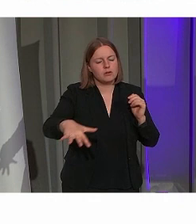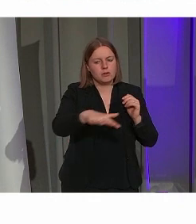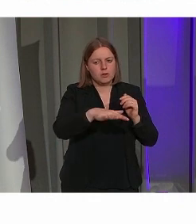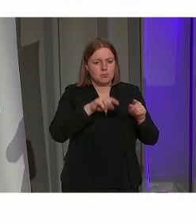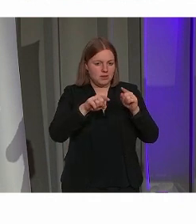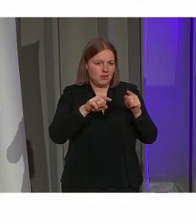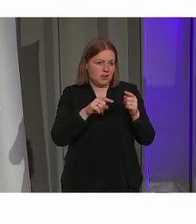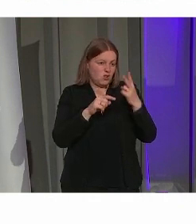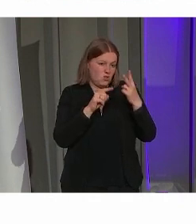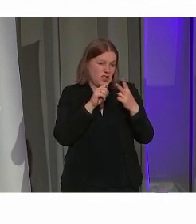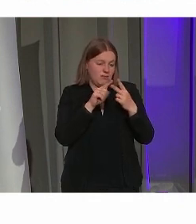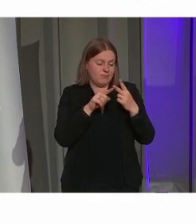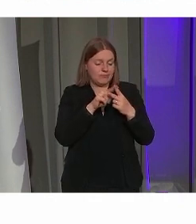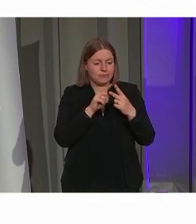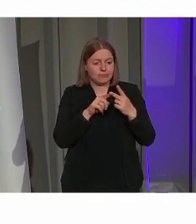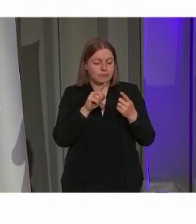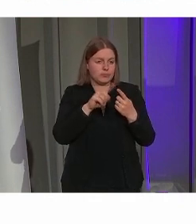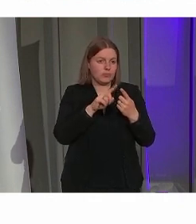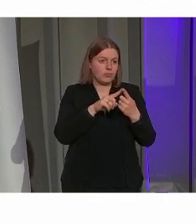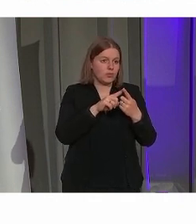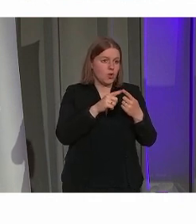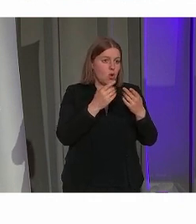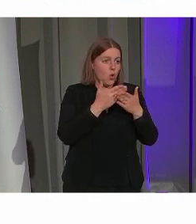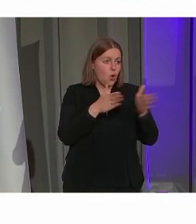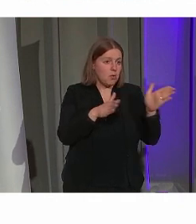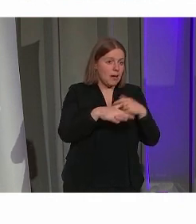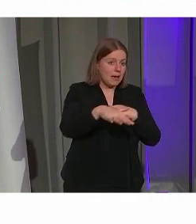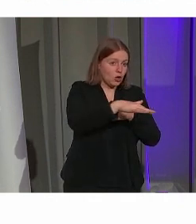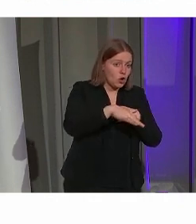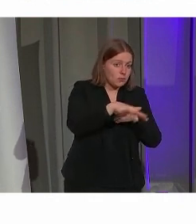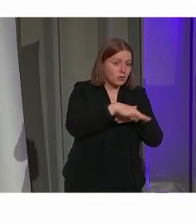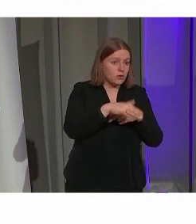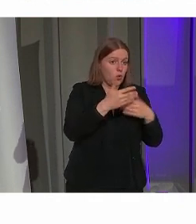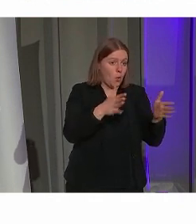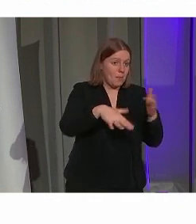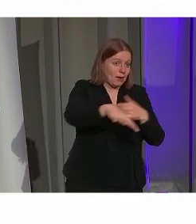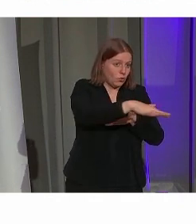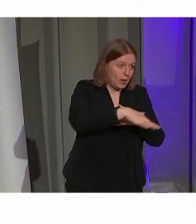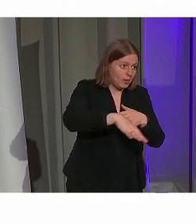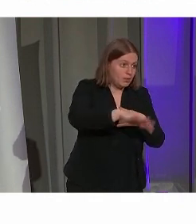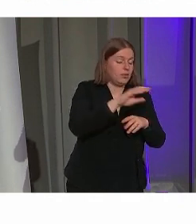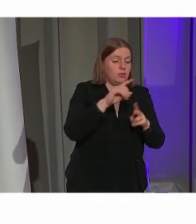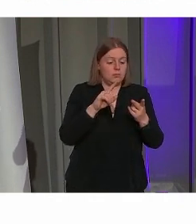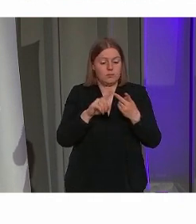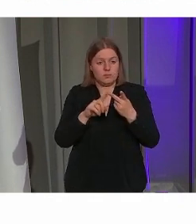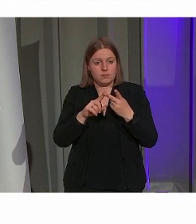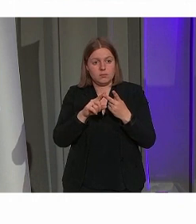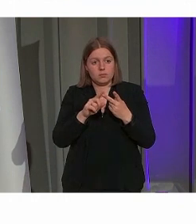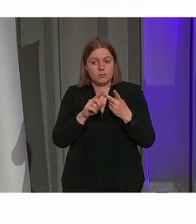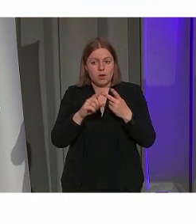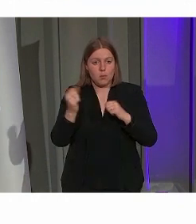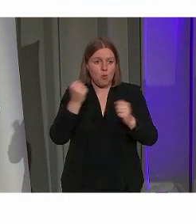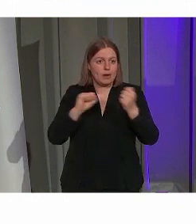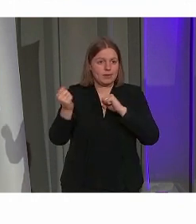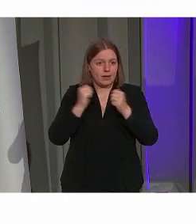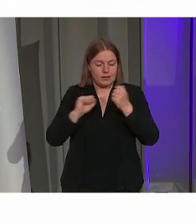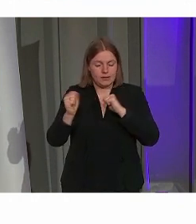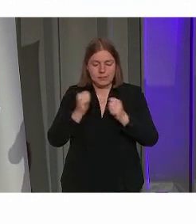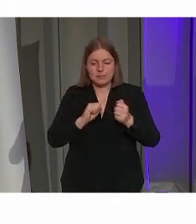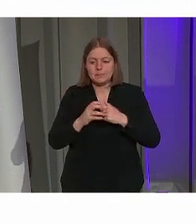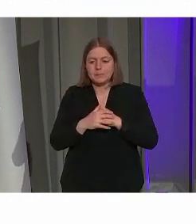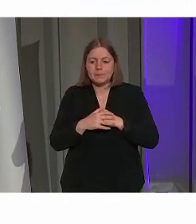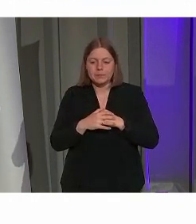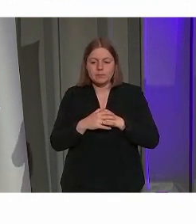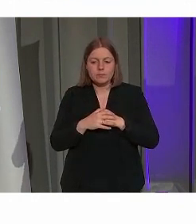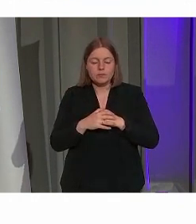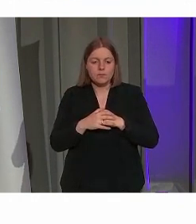construction site, figuratively speaking, of course, is the access to public space. Public space, public